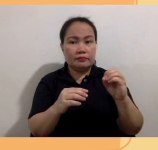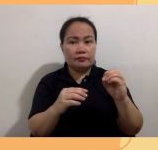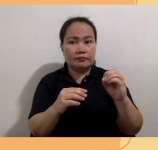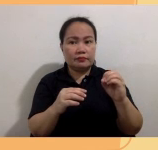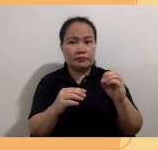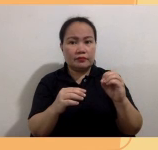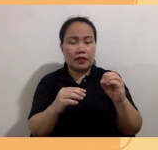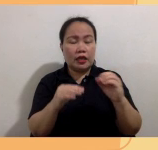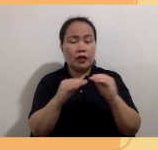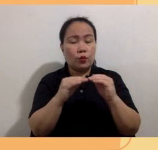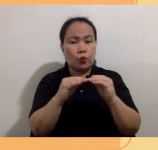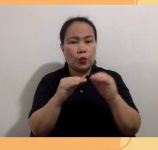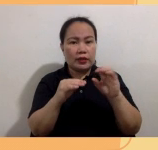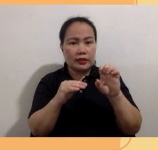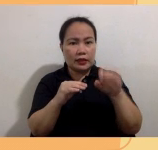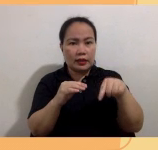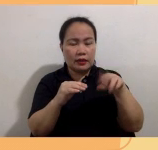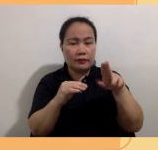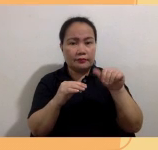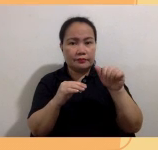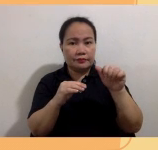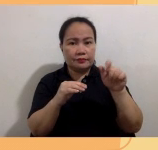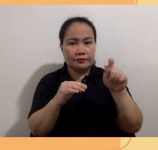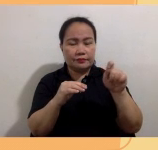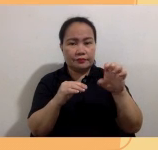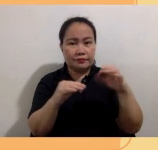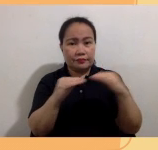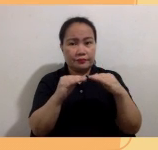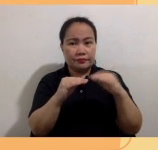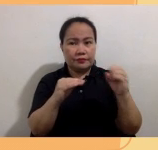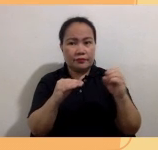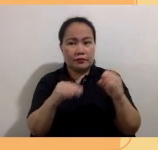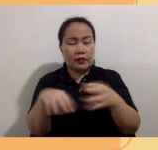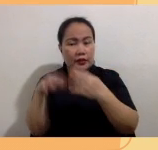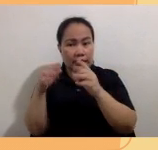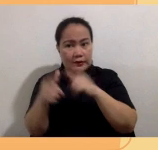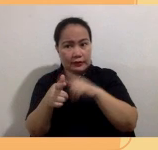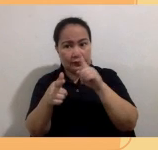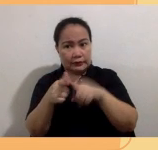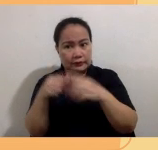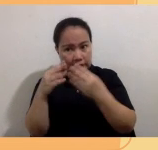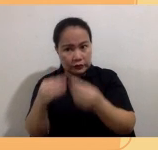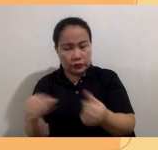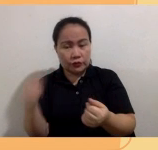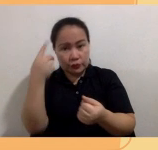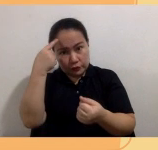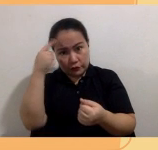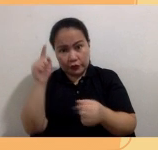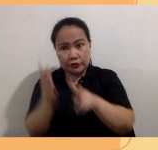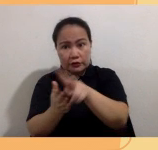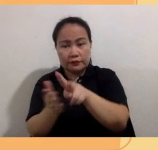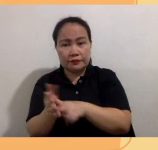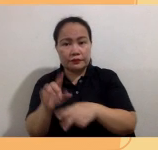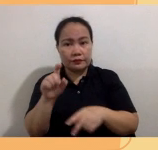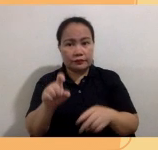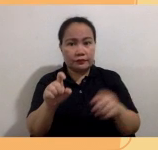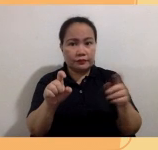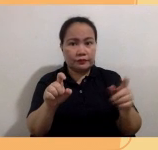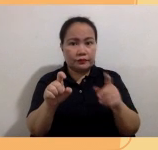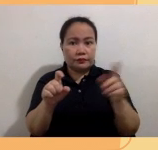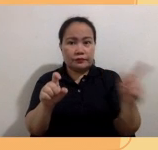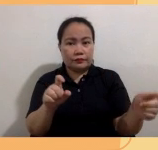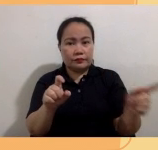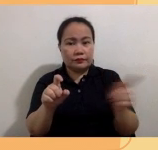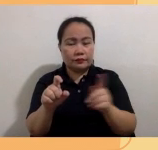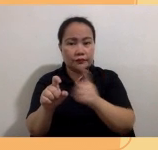dito ay equate. And then next step, solve for the variable. So we will have x is equal to 0 plus 4,